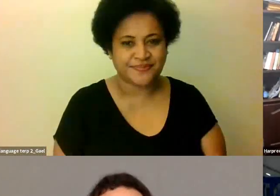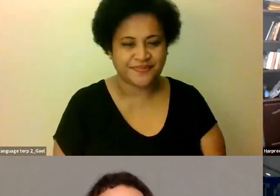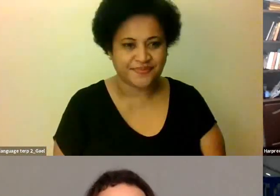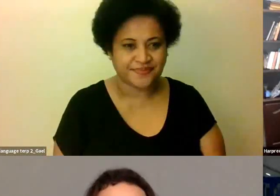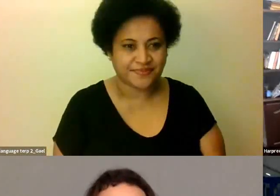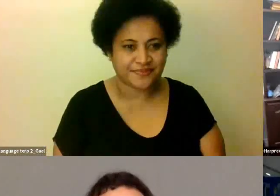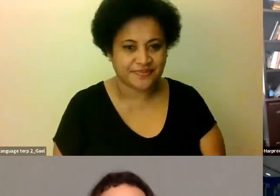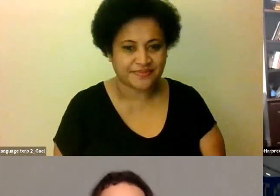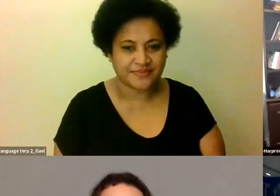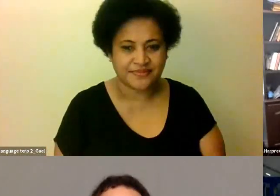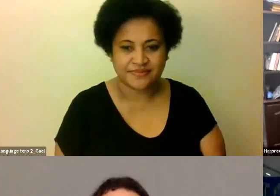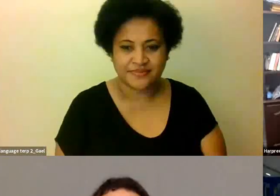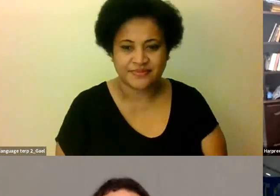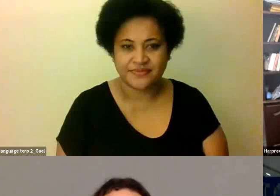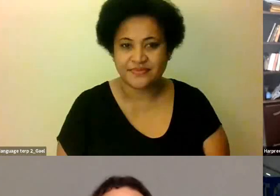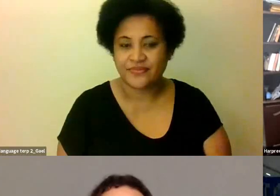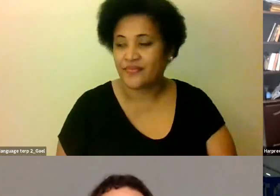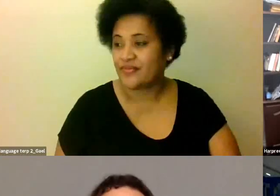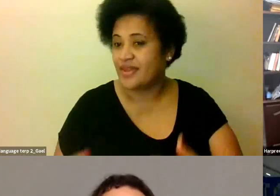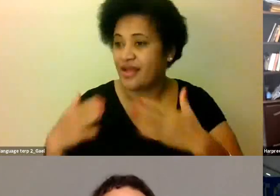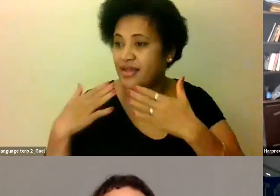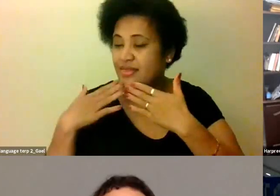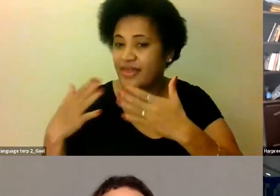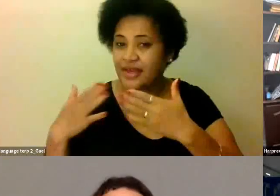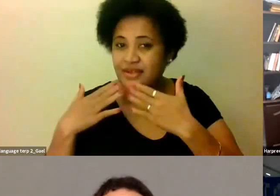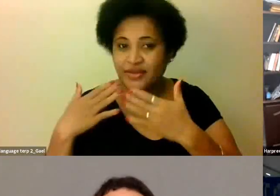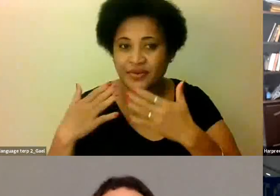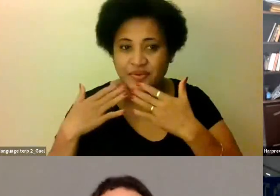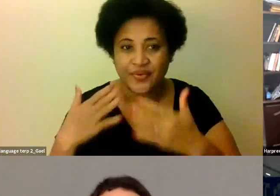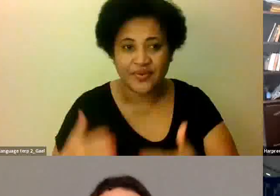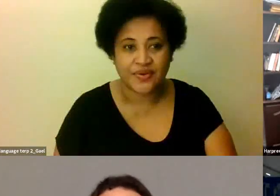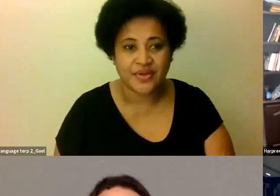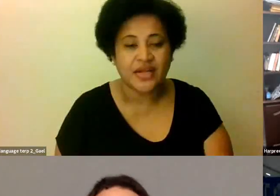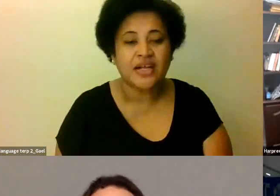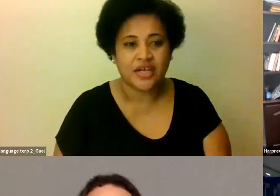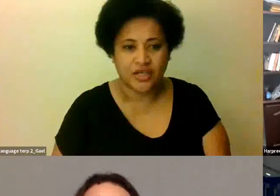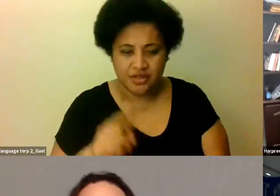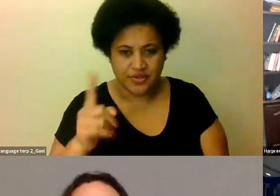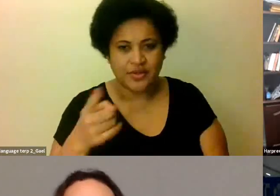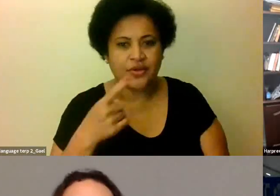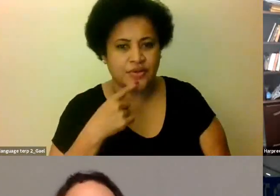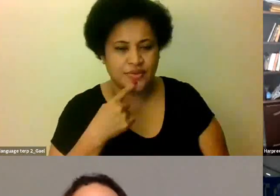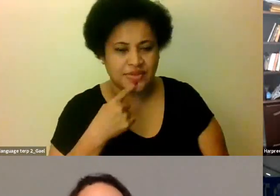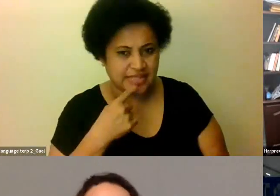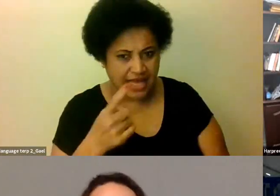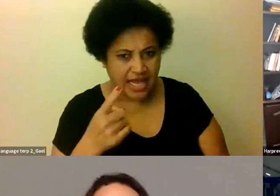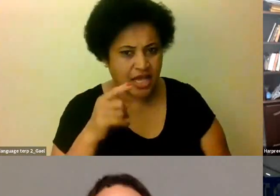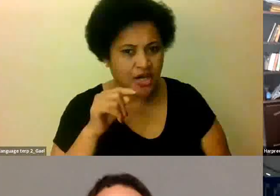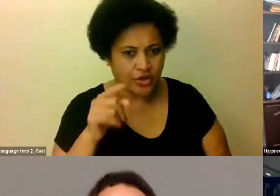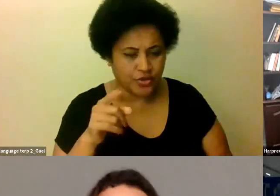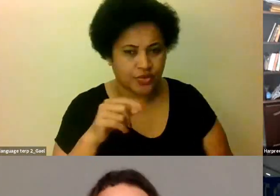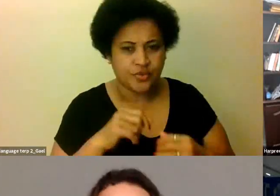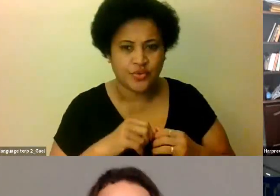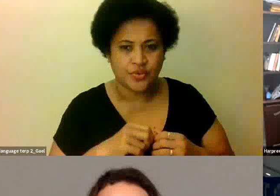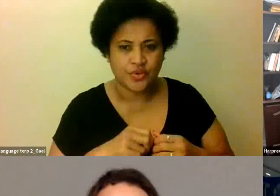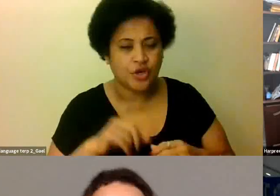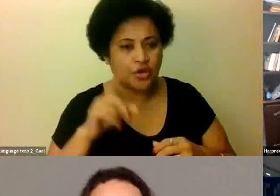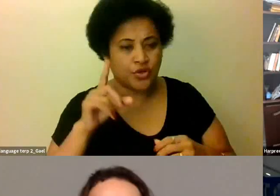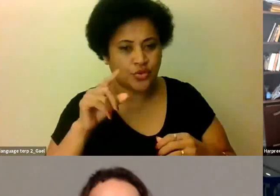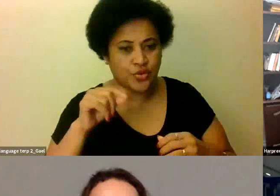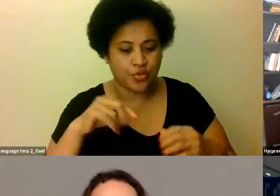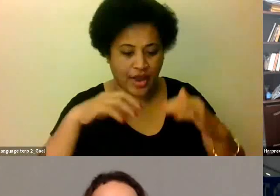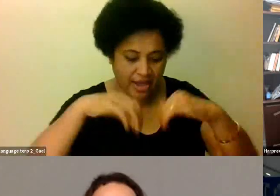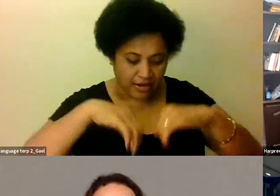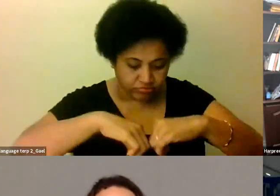Yeah, thank you for the intro, Zoe. And I think you rightly mentioned that you've been able to do a deep dive